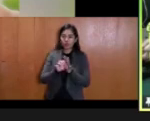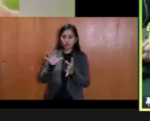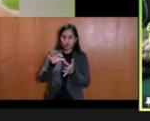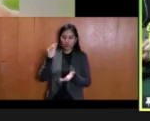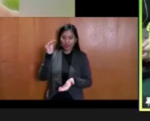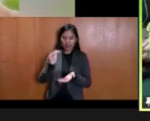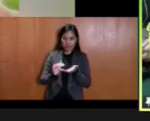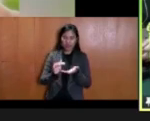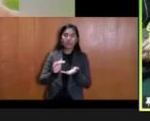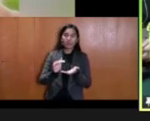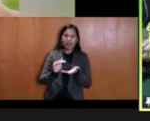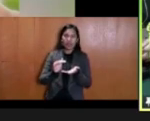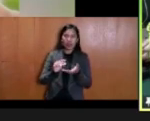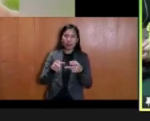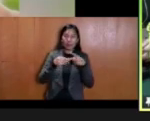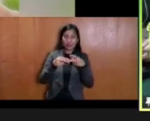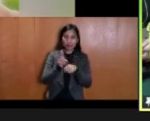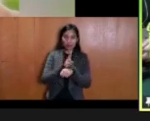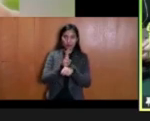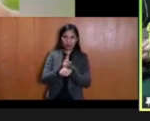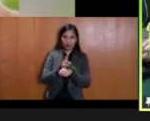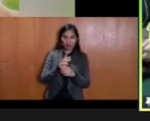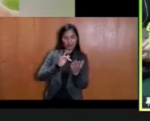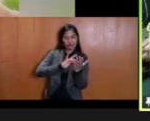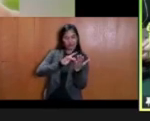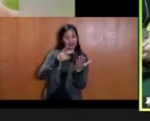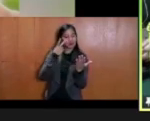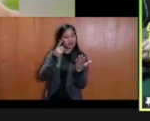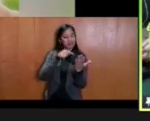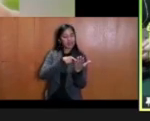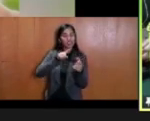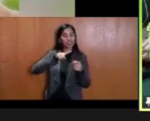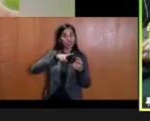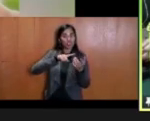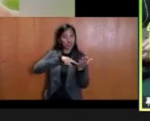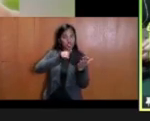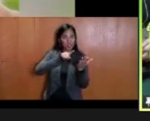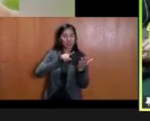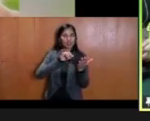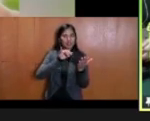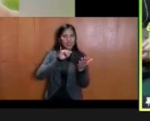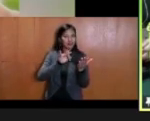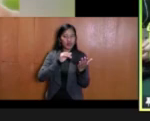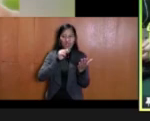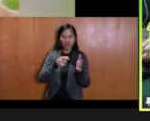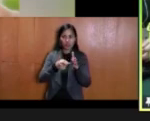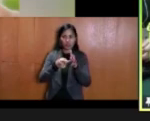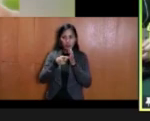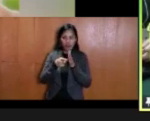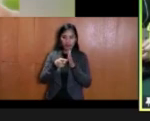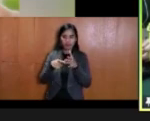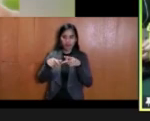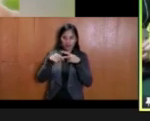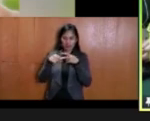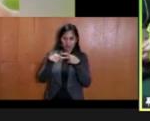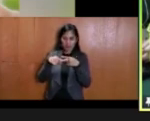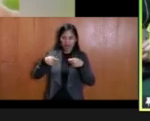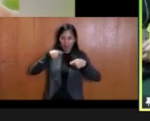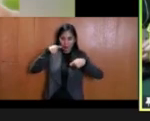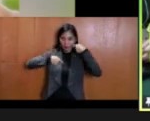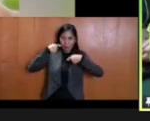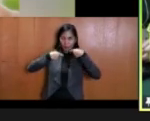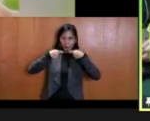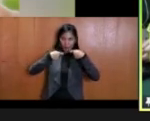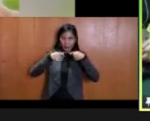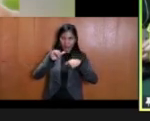getting your food delivered, check the box that doesn't require plastic cutlery. These are really, really small efforts.